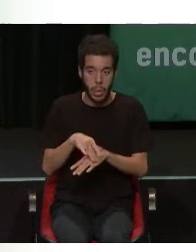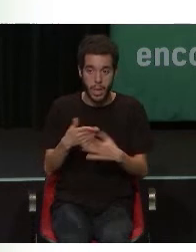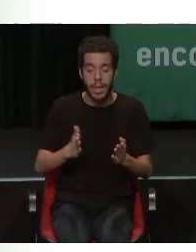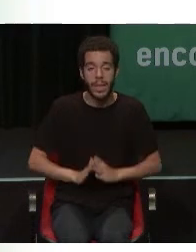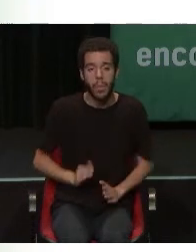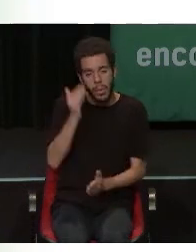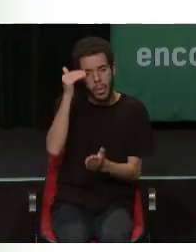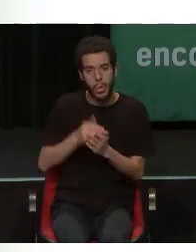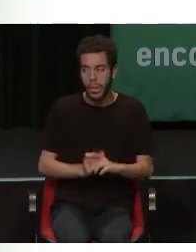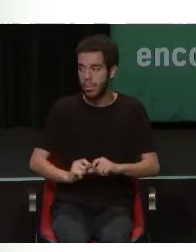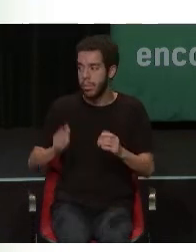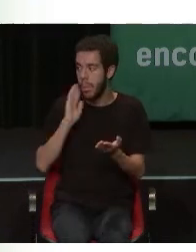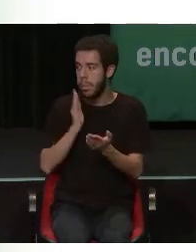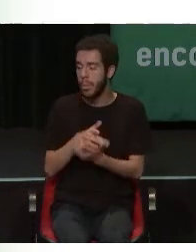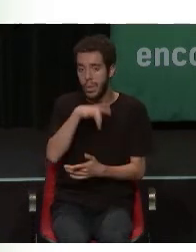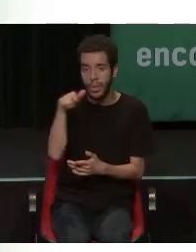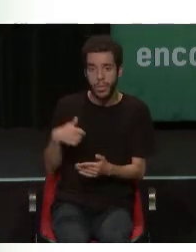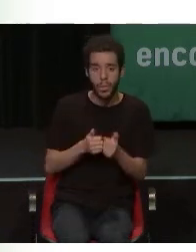most important slide, all the people that